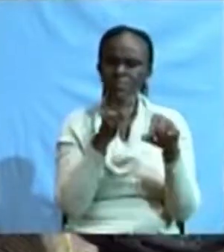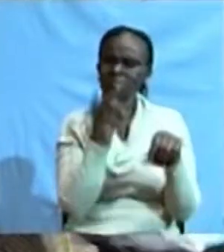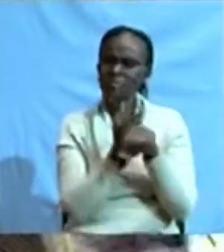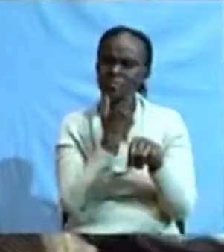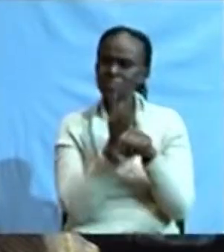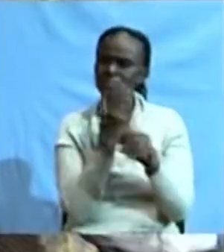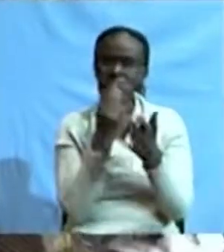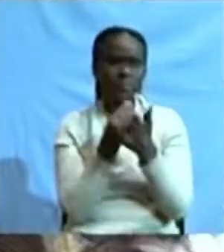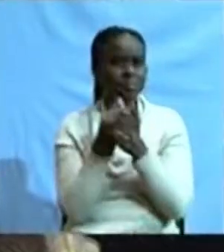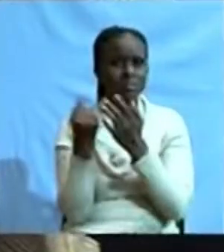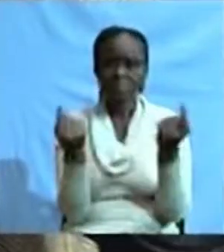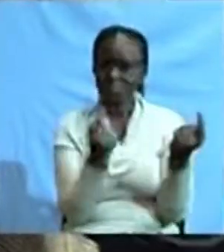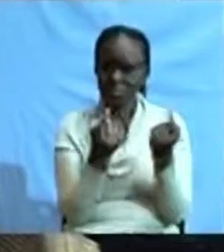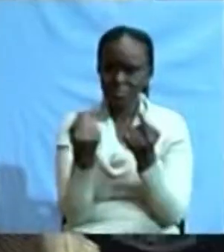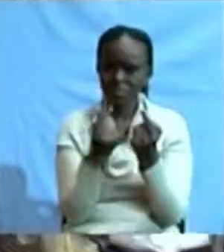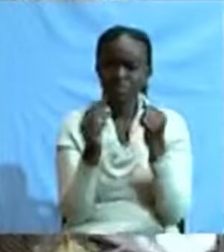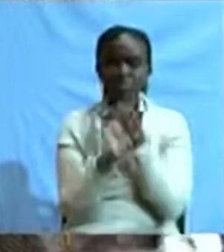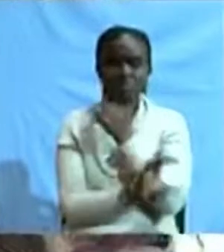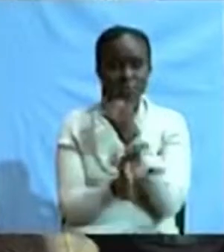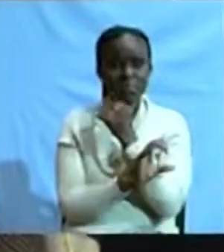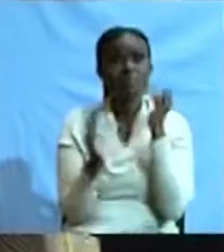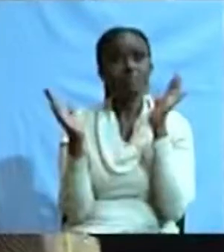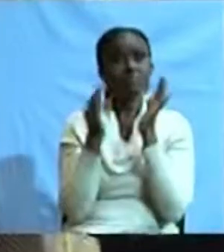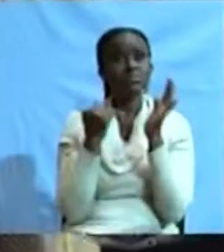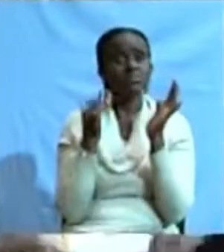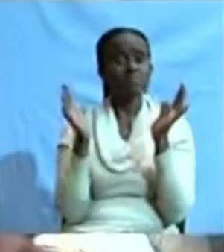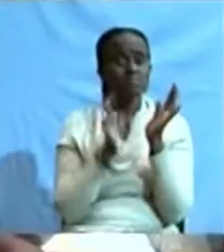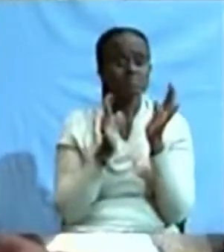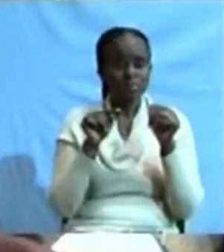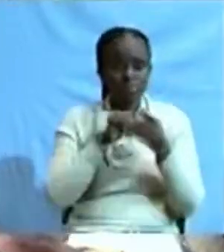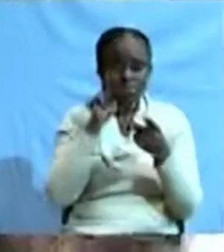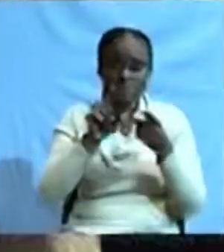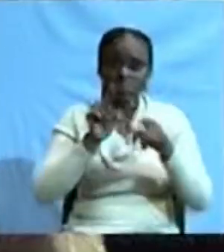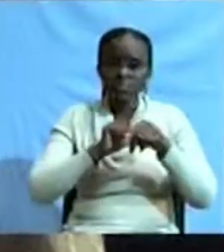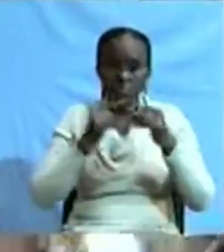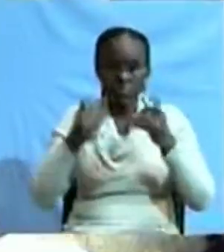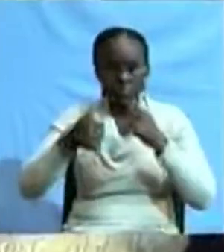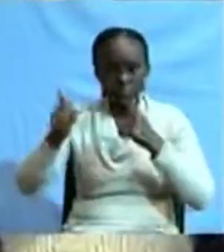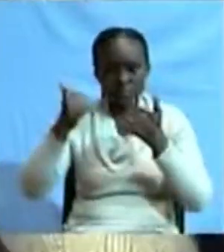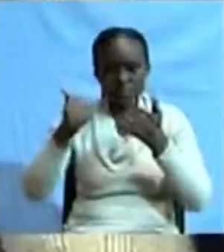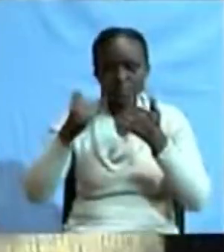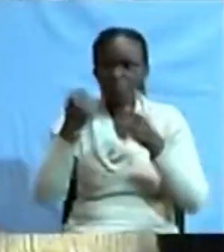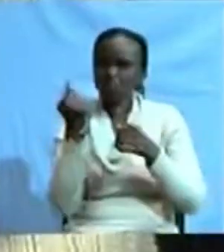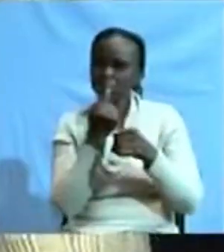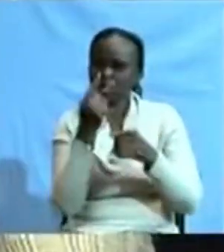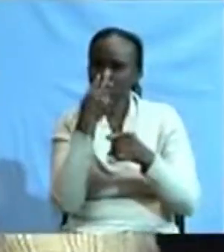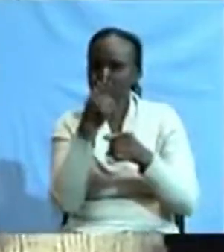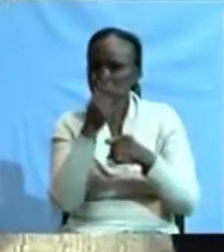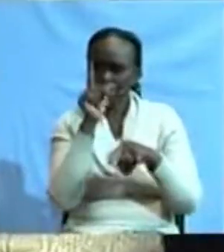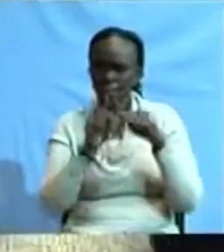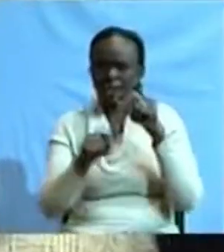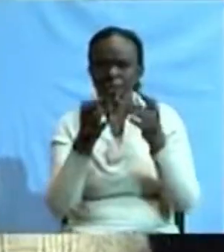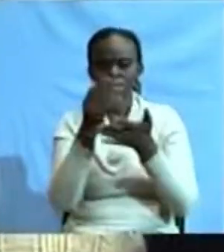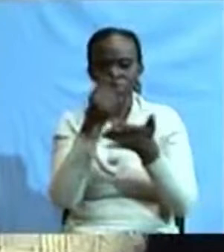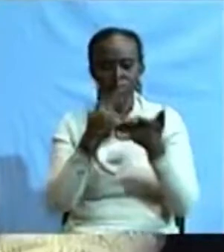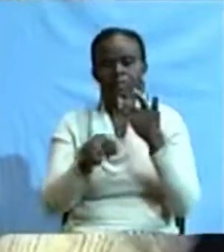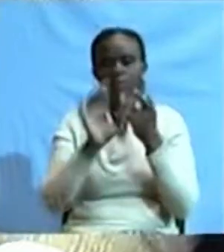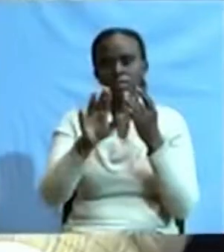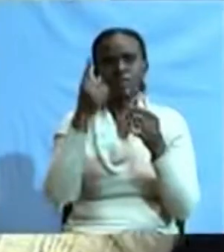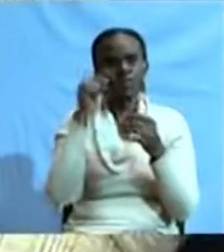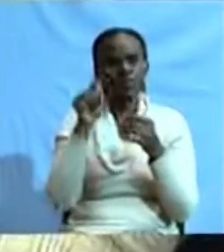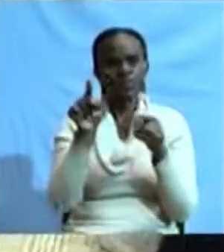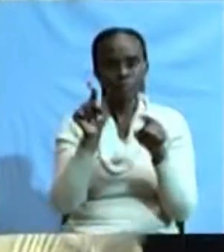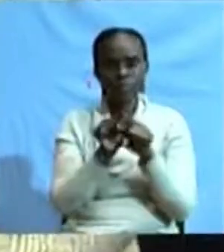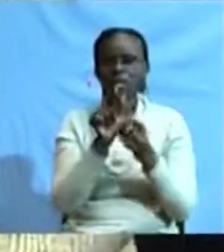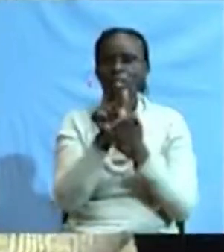difficult financial situation the country is facing this time? That you deliberately, you can't collect what is there for you and